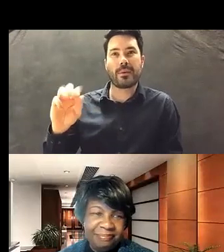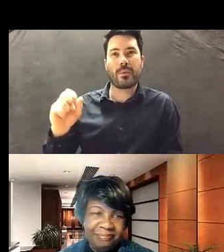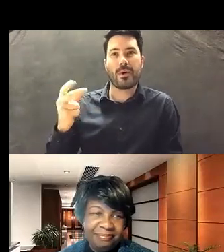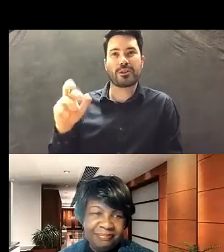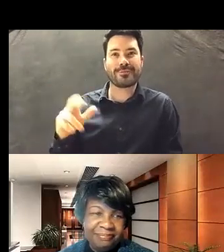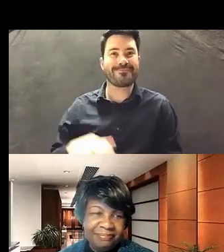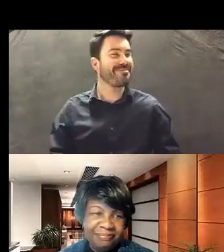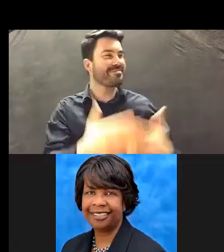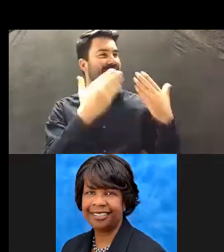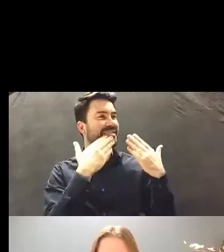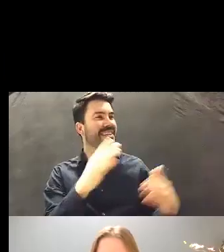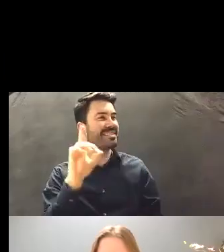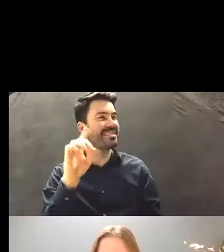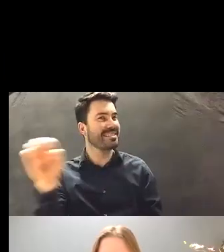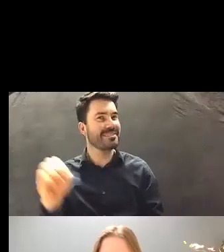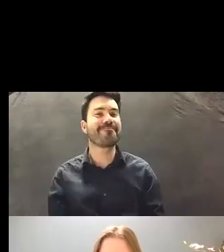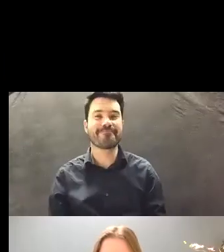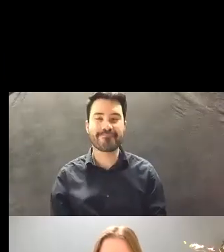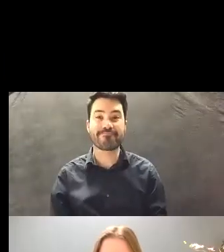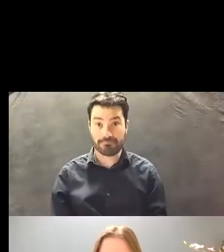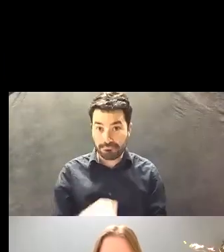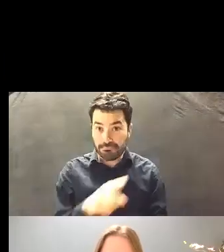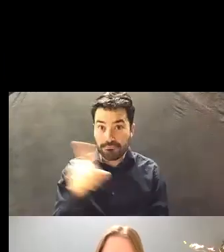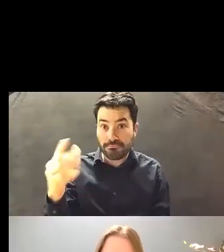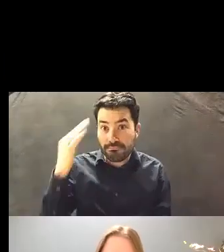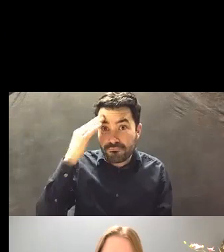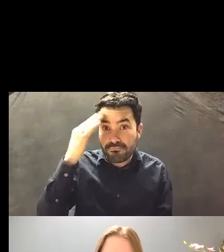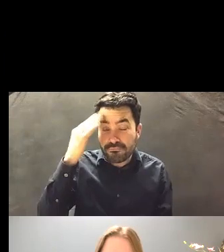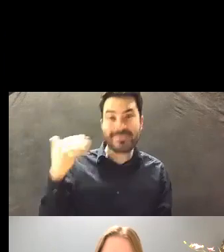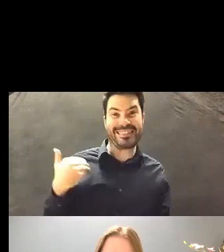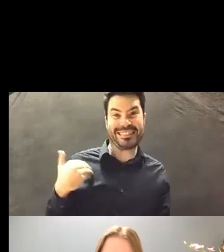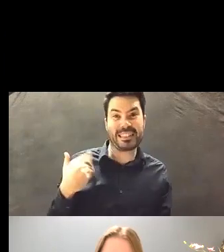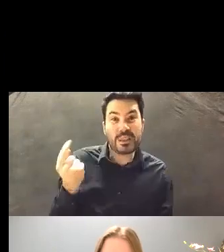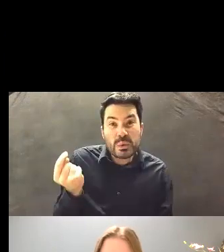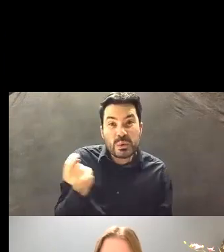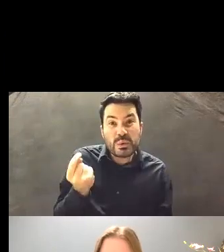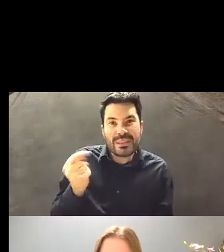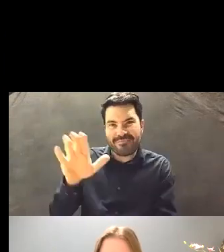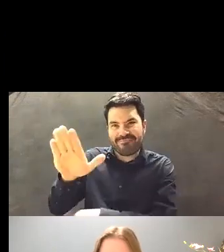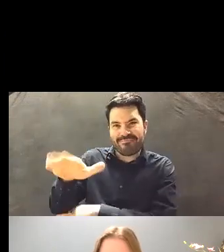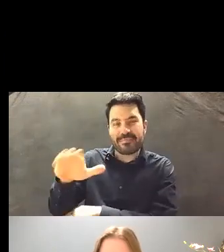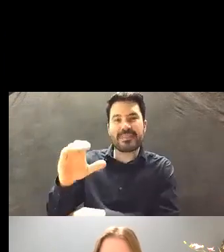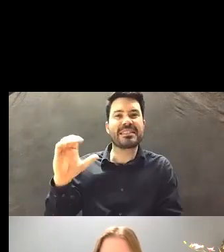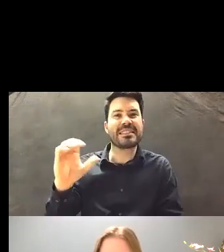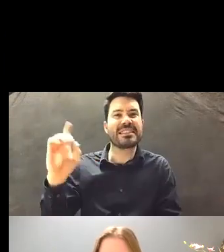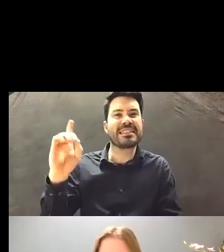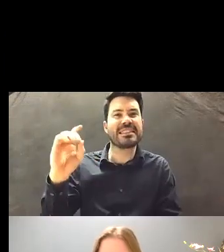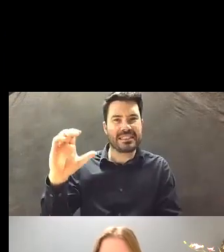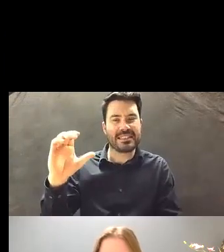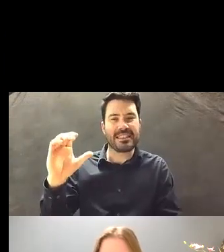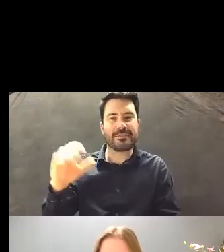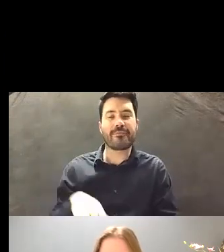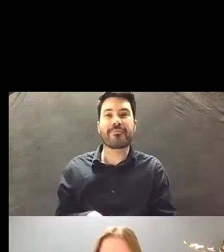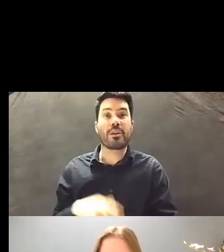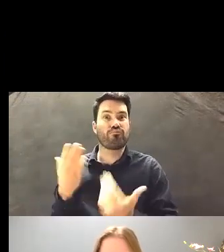Dee. You may be aware that late Tuesday this week, the Centers for Disease Control and Prevention has recommended